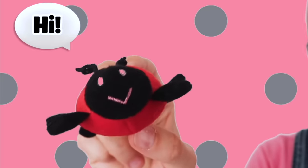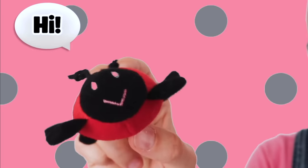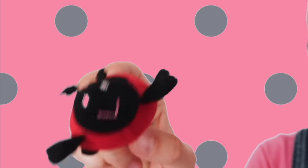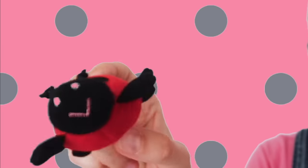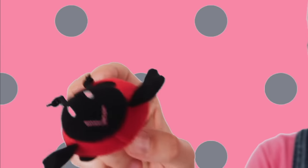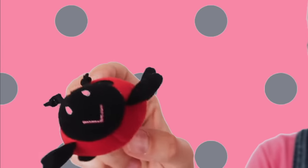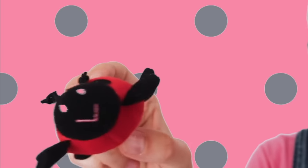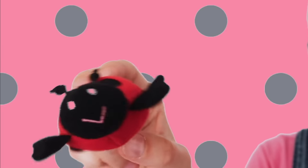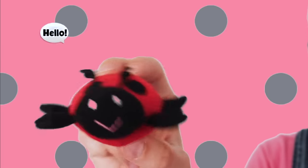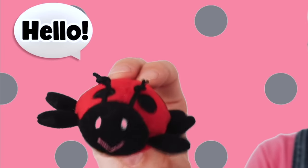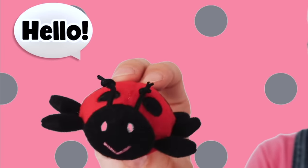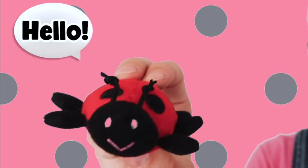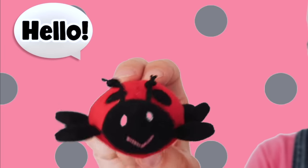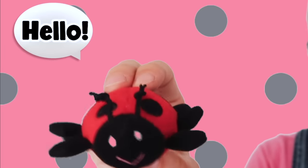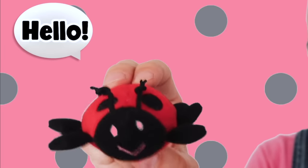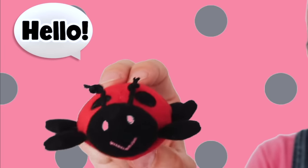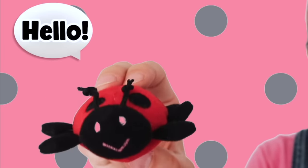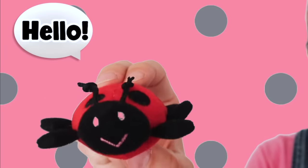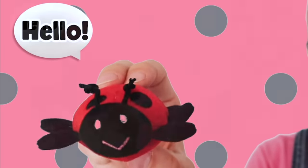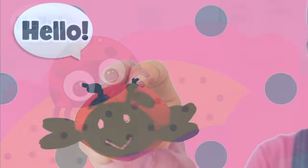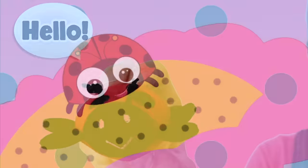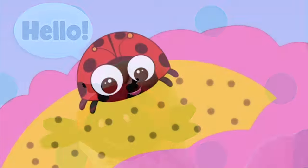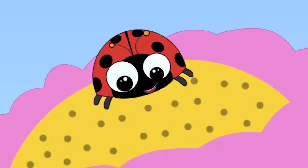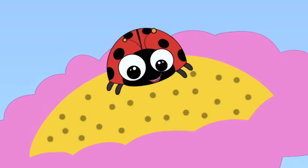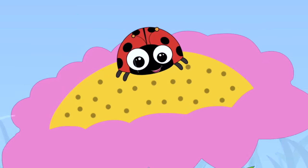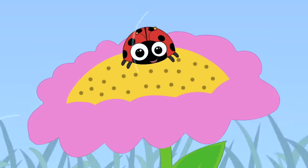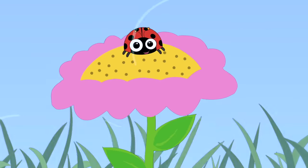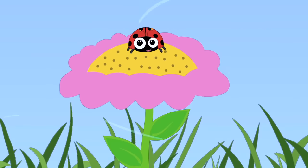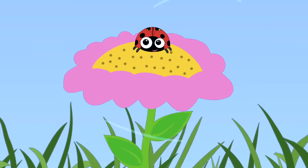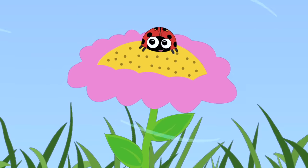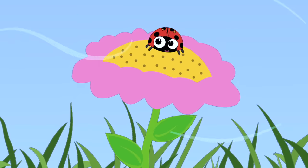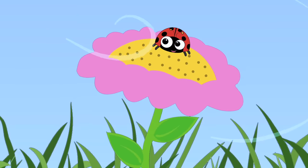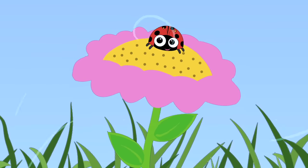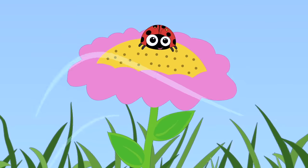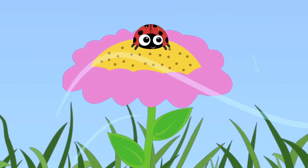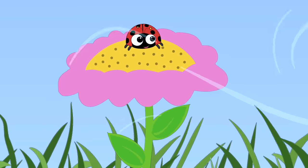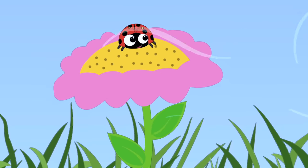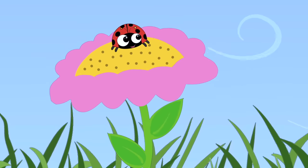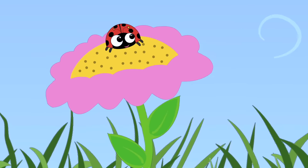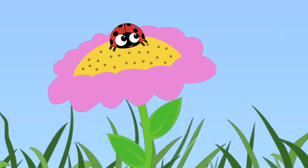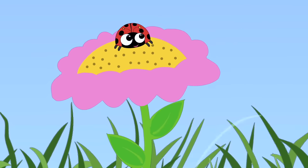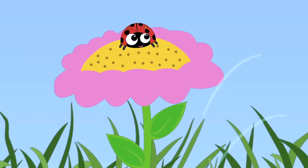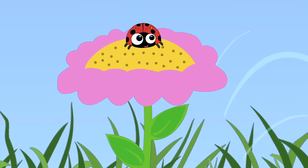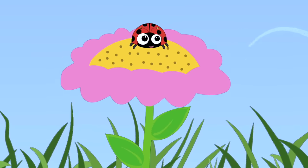Hi! Hello! Whee!